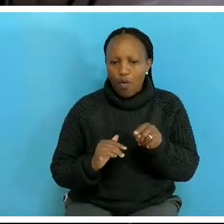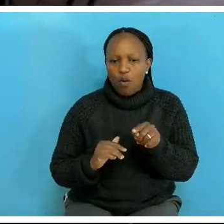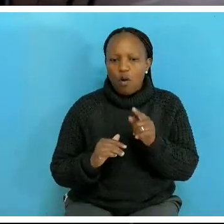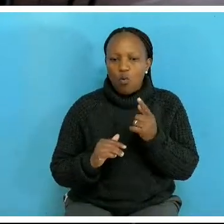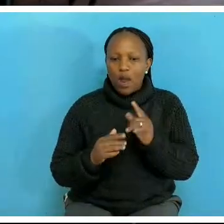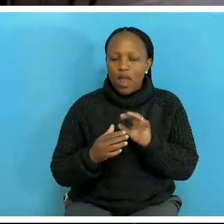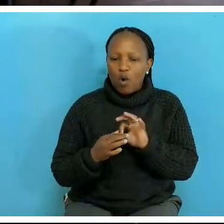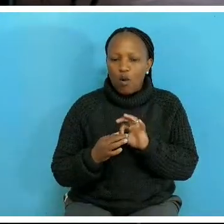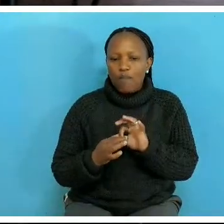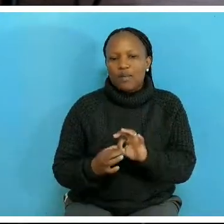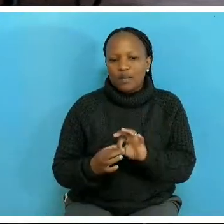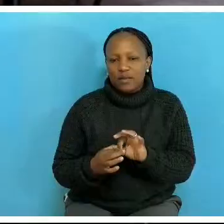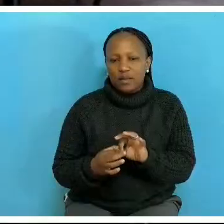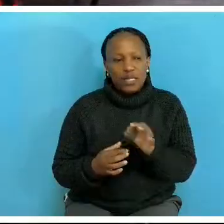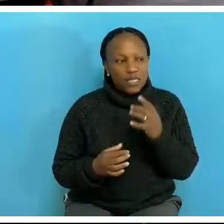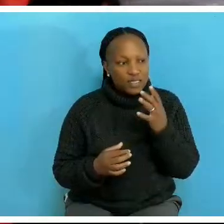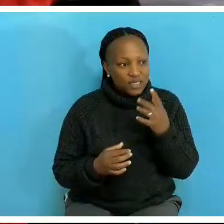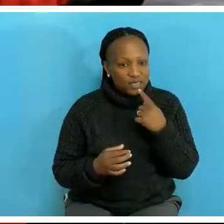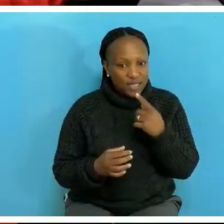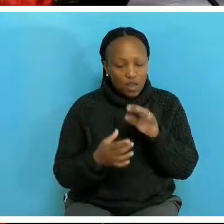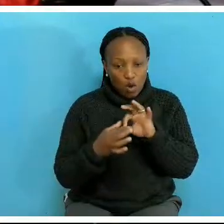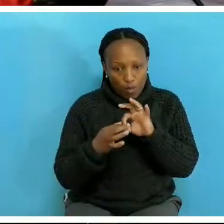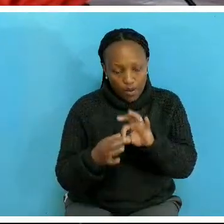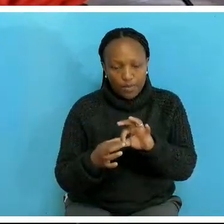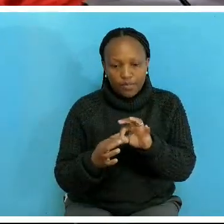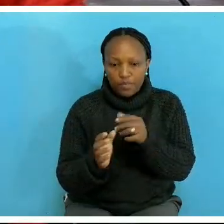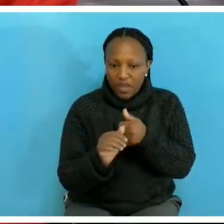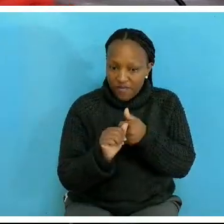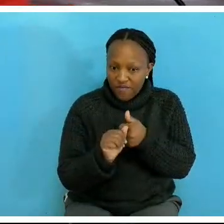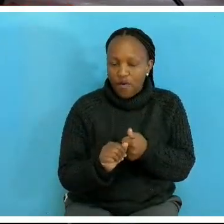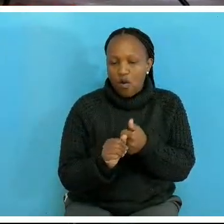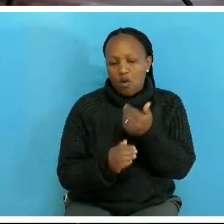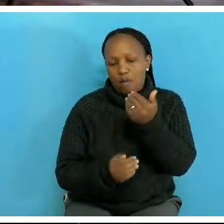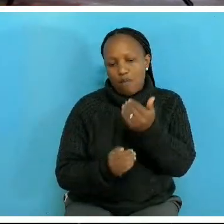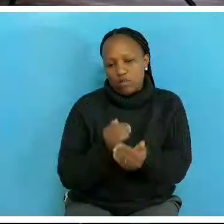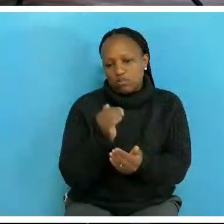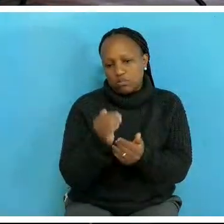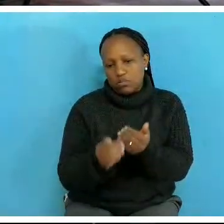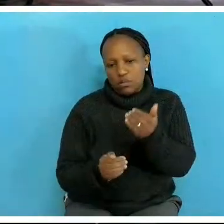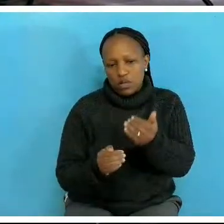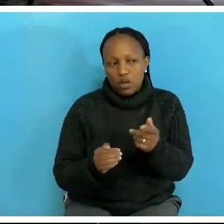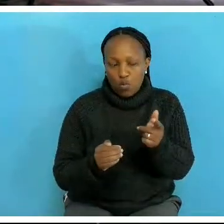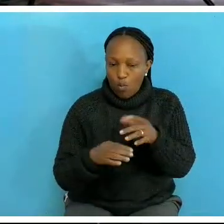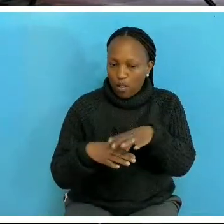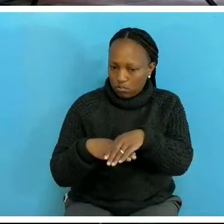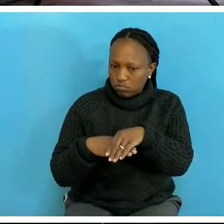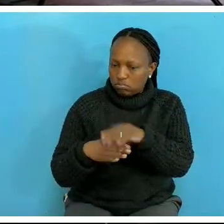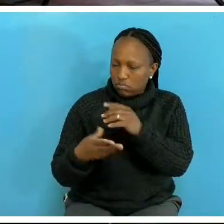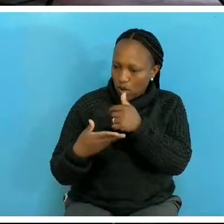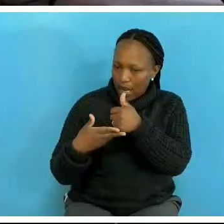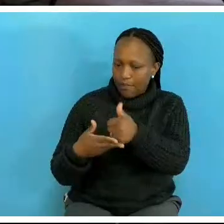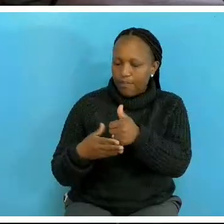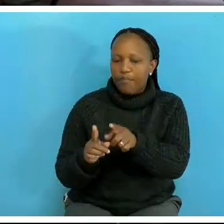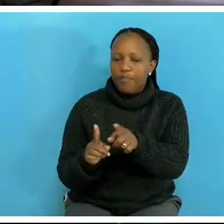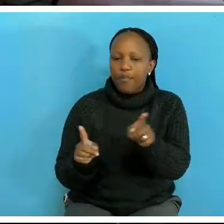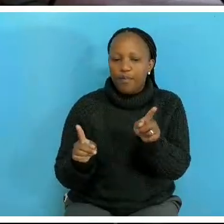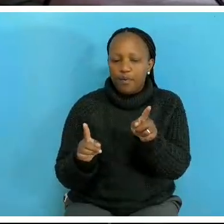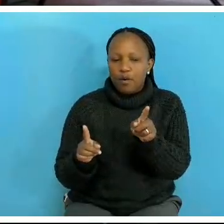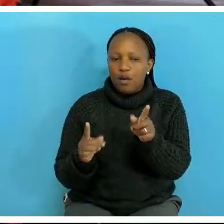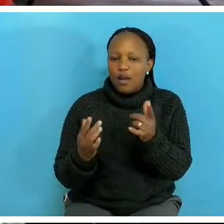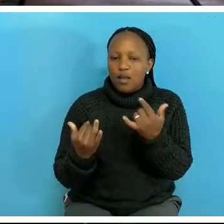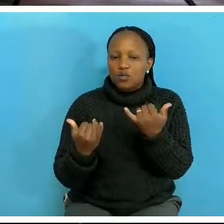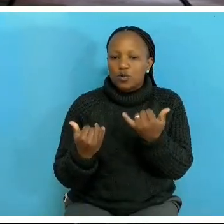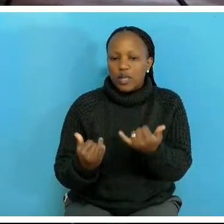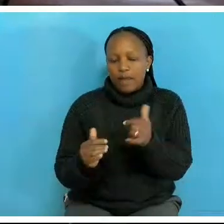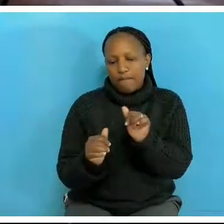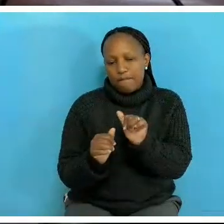that they requested me is that be committed and follow the processes will definitely hold you by hand. And today, we are much more better